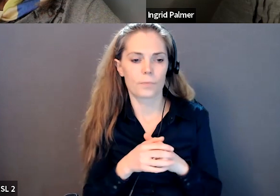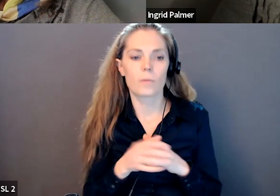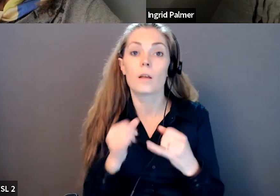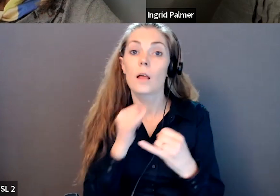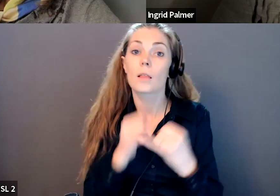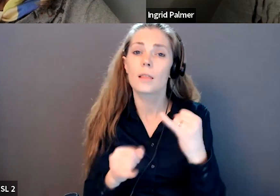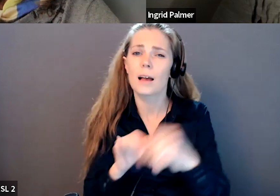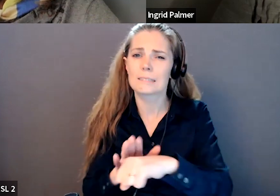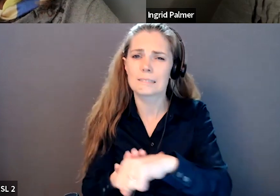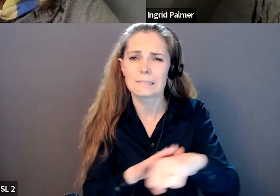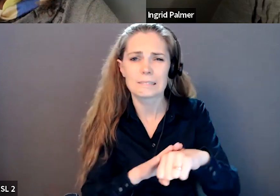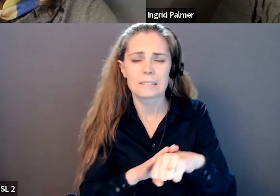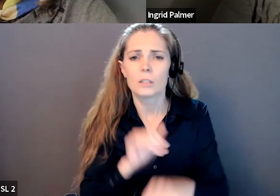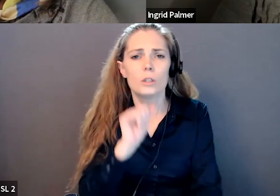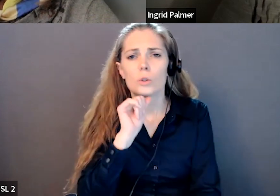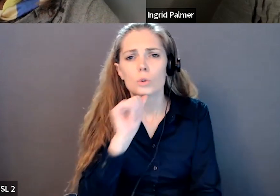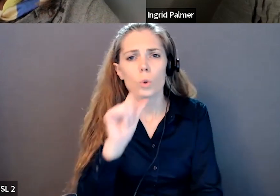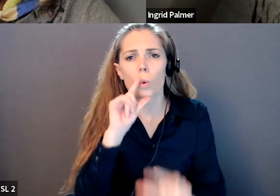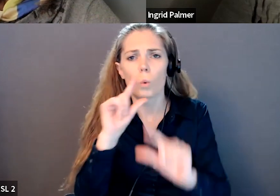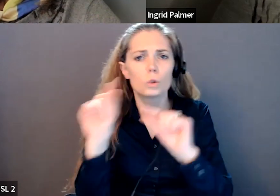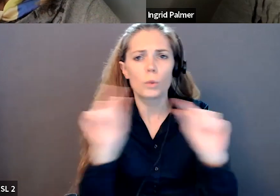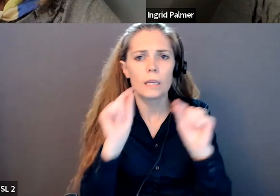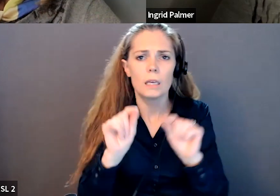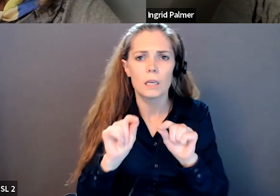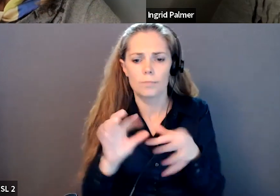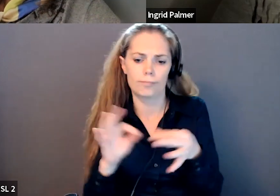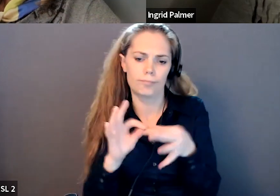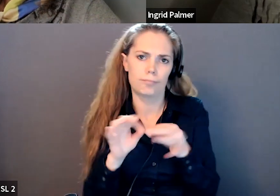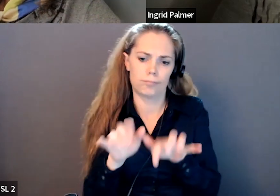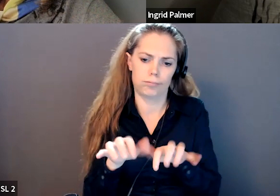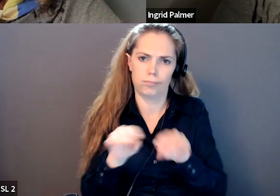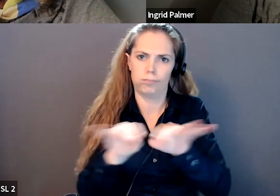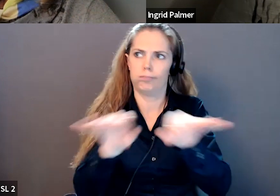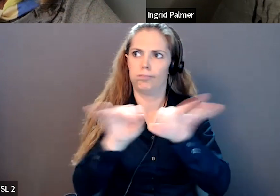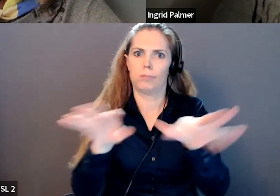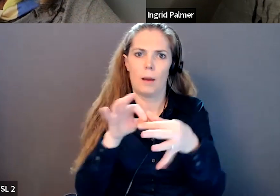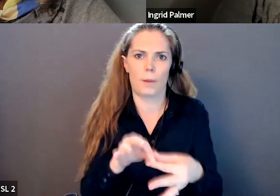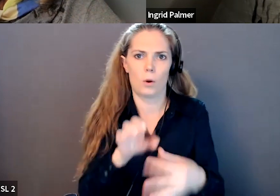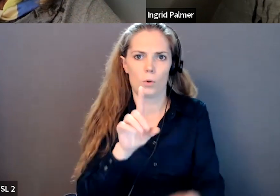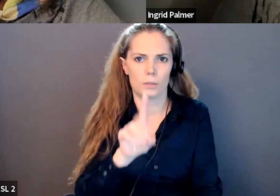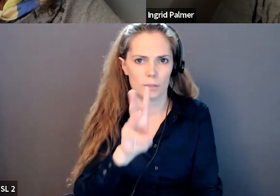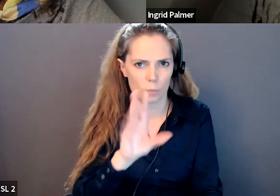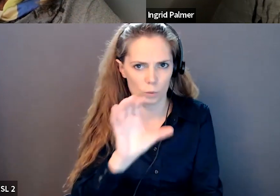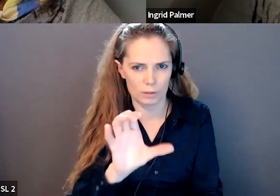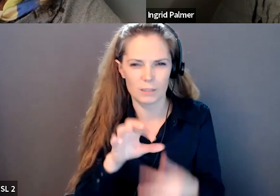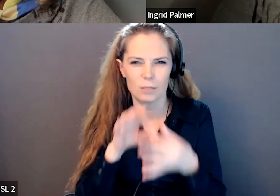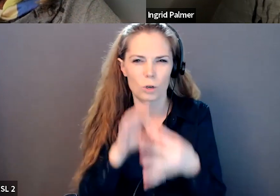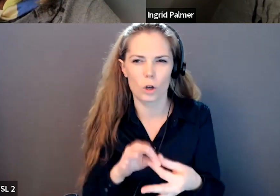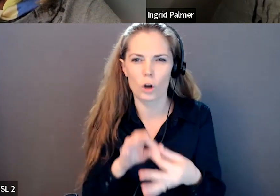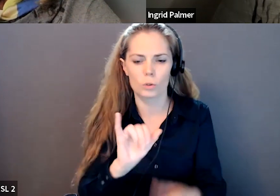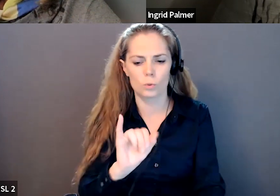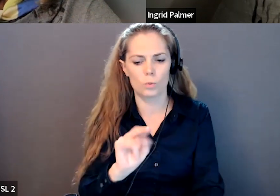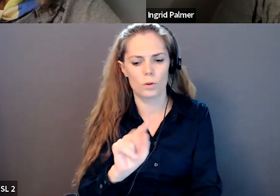in solidarity with the intersectional cross-disability community over the current concerns